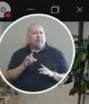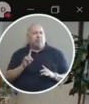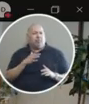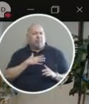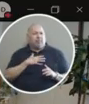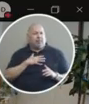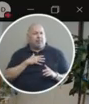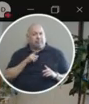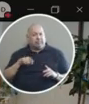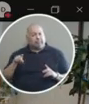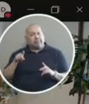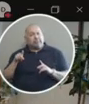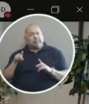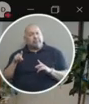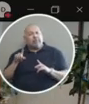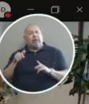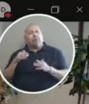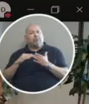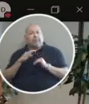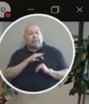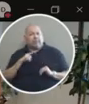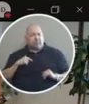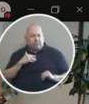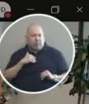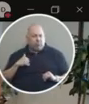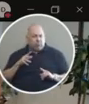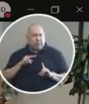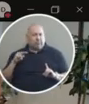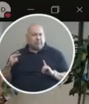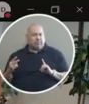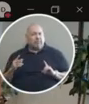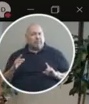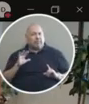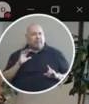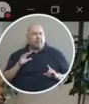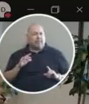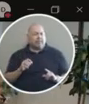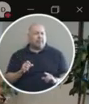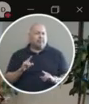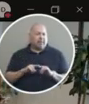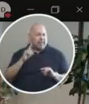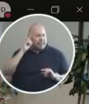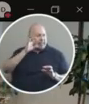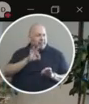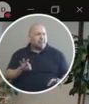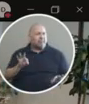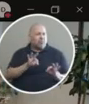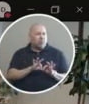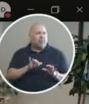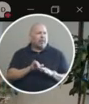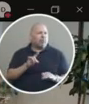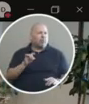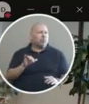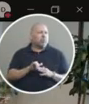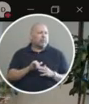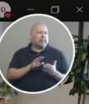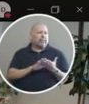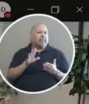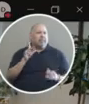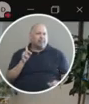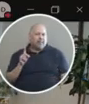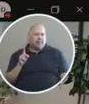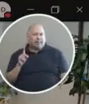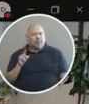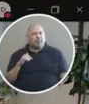my colleagues are coming from, and I totally respect their perspective and point of view. But I think it's important that we do this cleanup